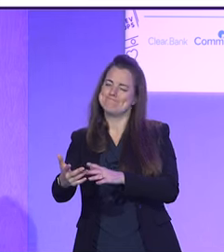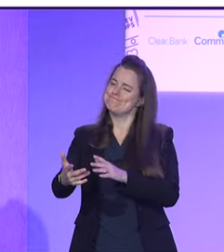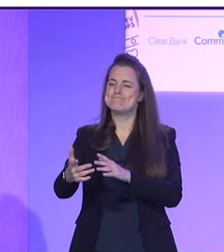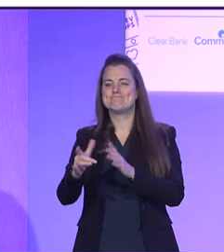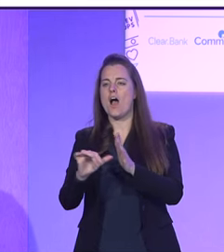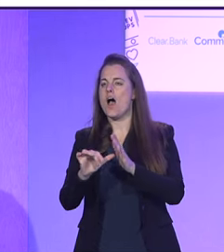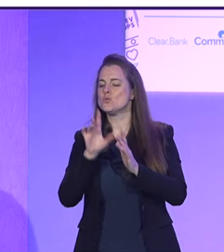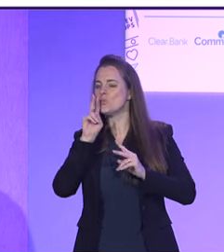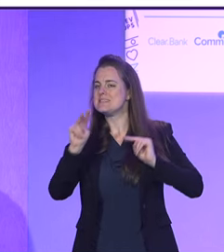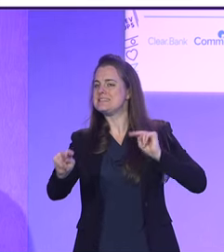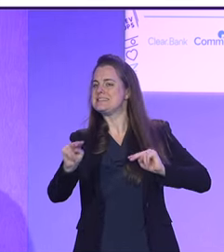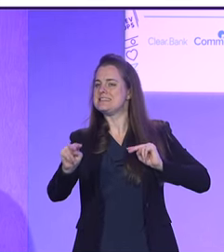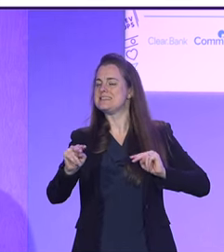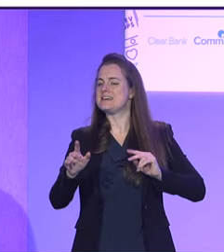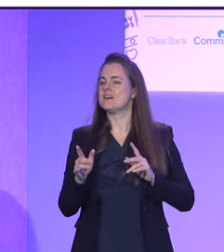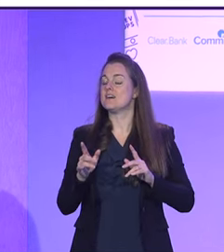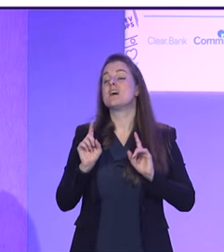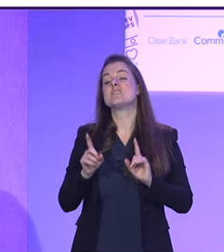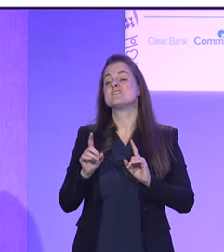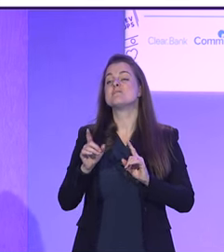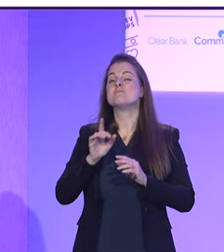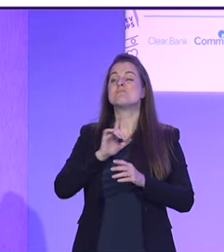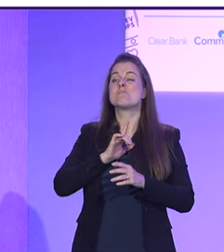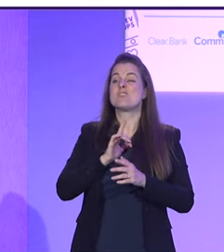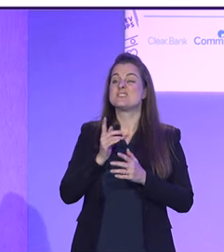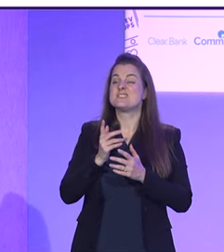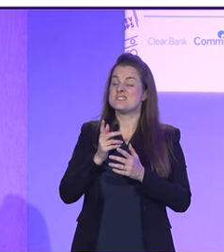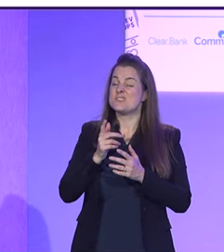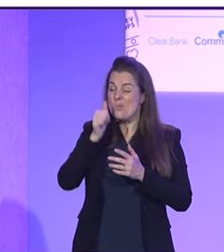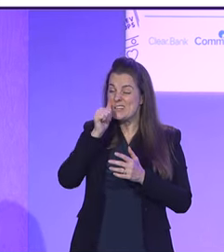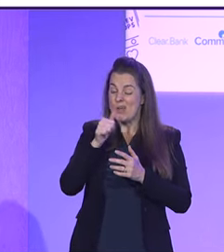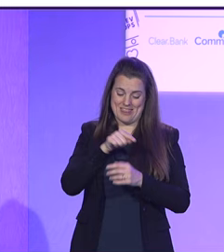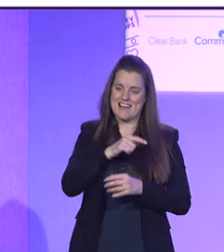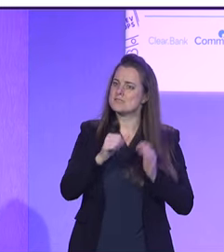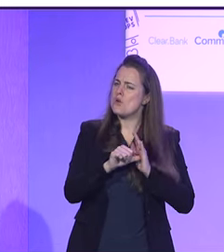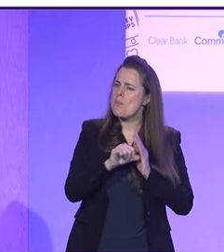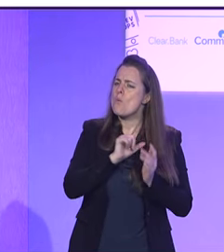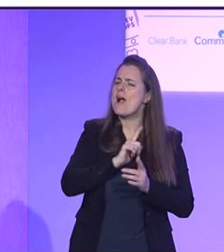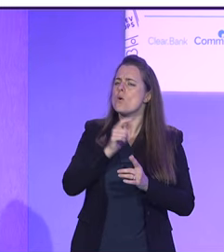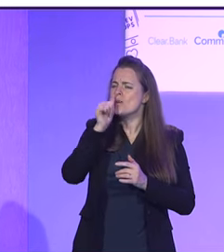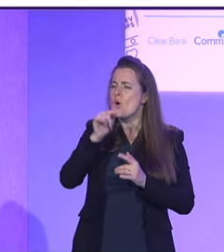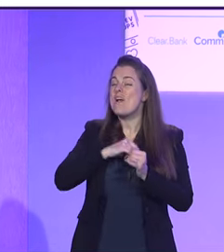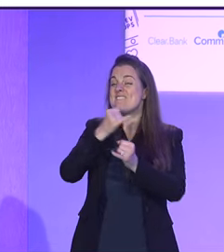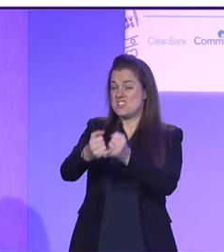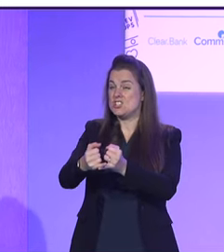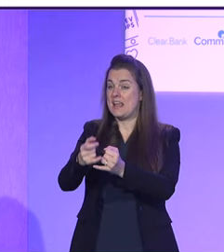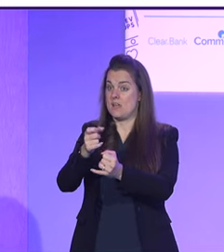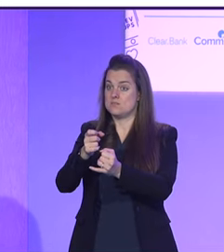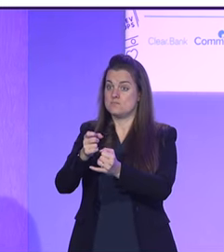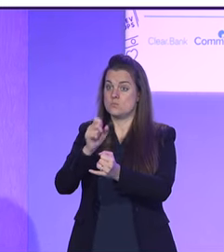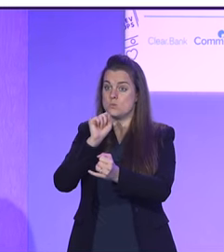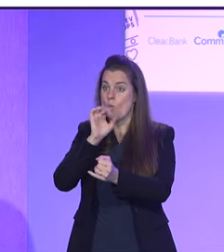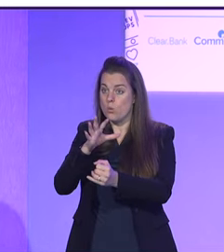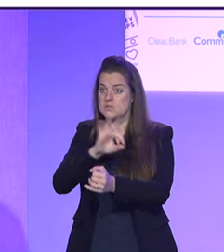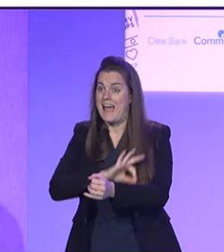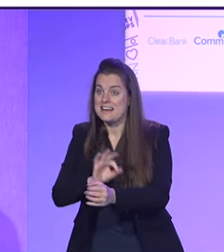at some point, no matter how much we do, we won't get anything anymore or won't get a lot of it anymore. So, you know, we'll balance.